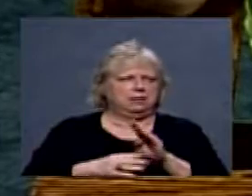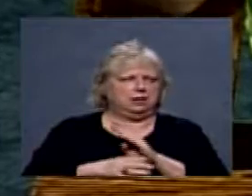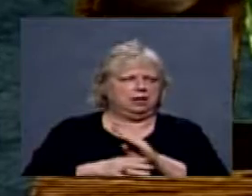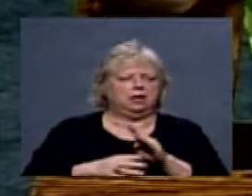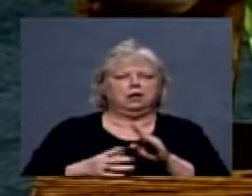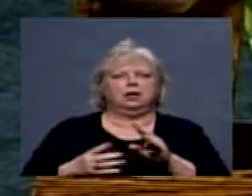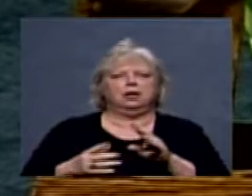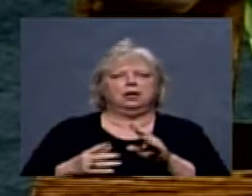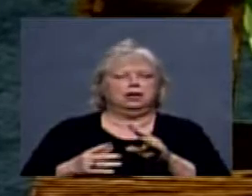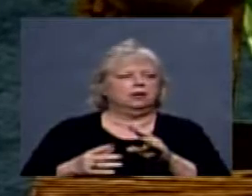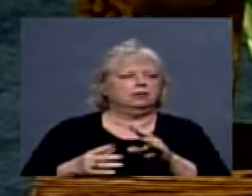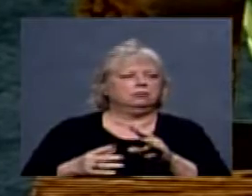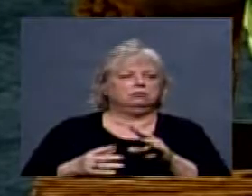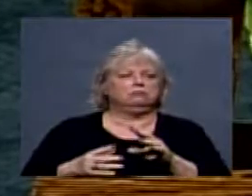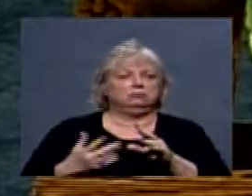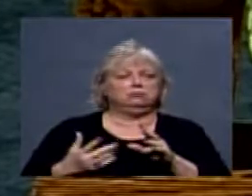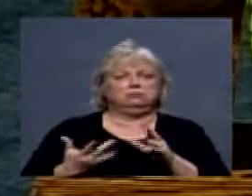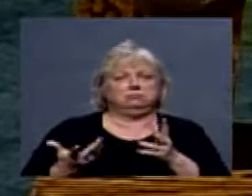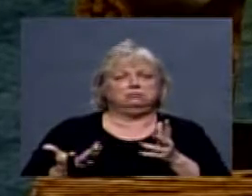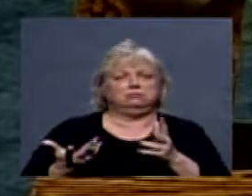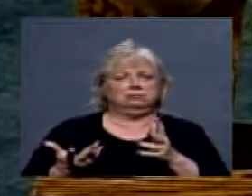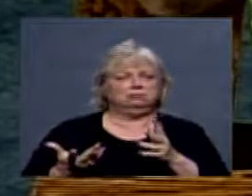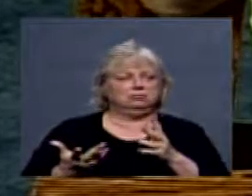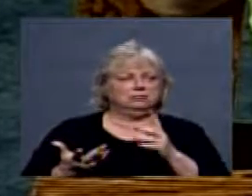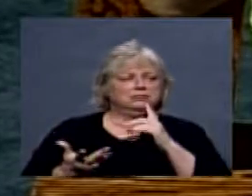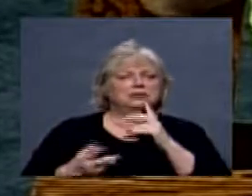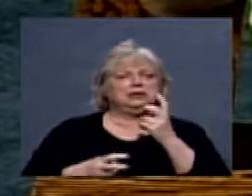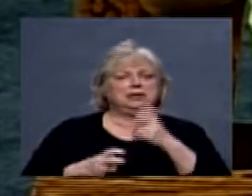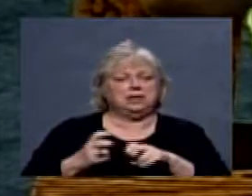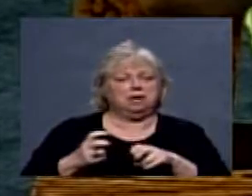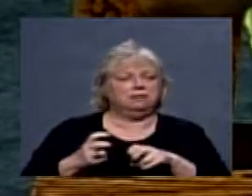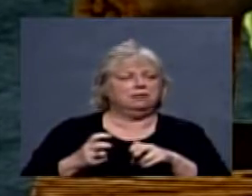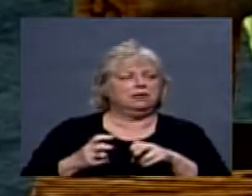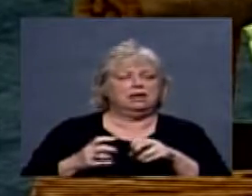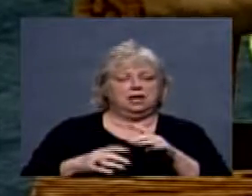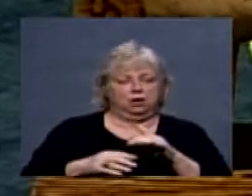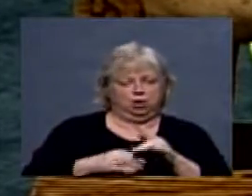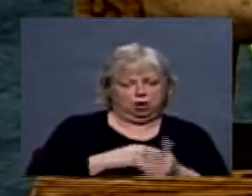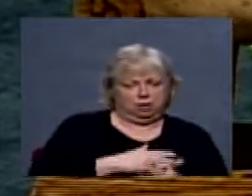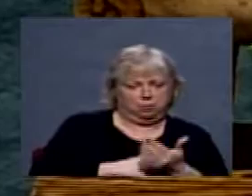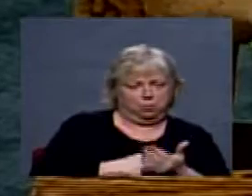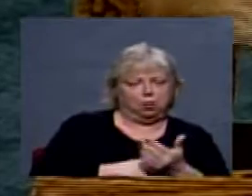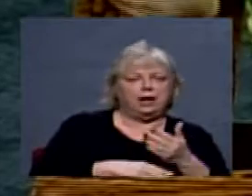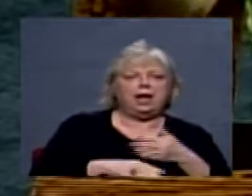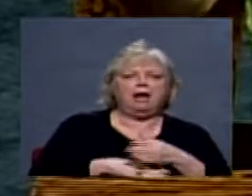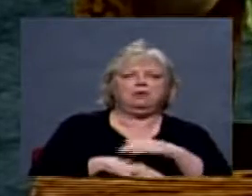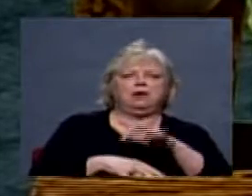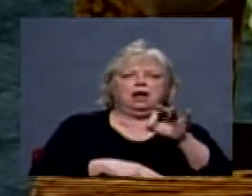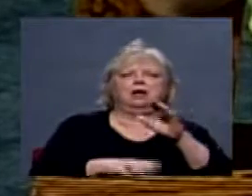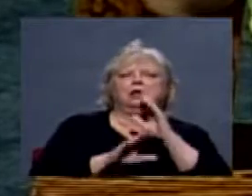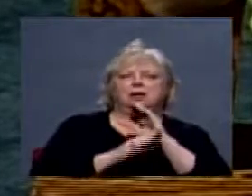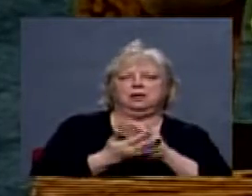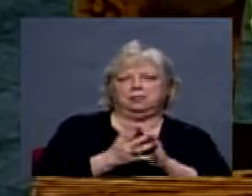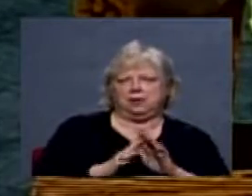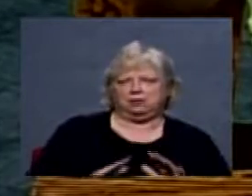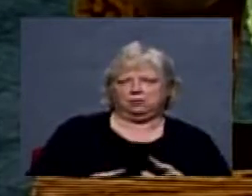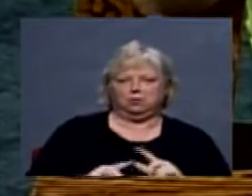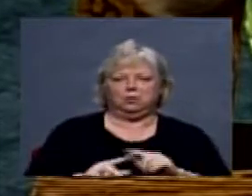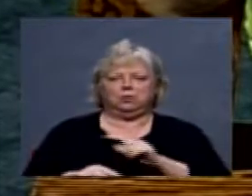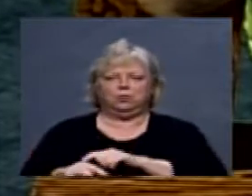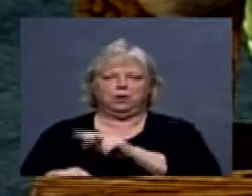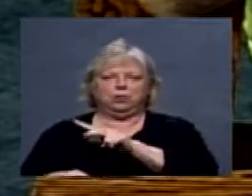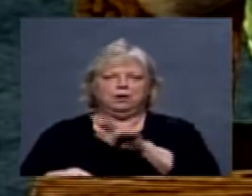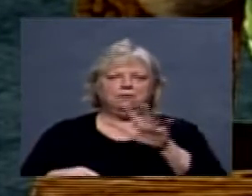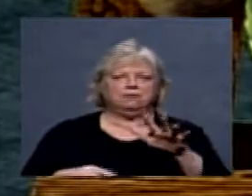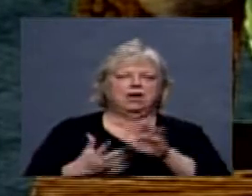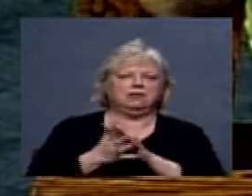construction around. It's pretty tough to get up and down at times early in the mornings. After about 9 o'clock, yeah, it's peaceful. Between 3 and 5, it